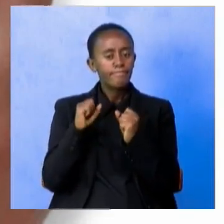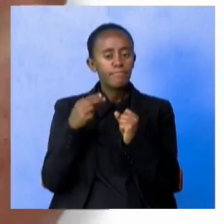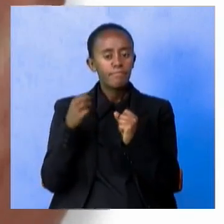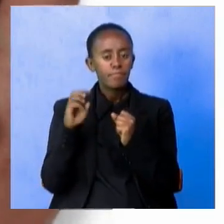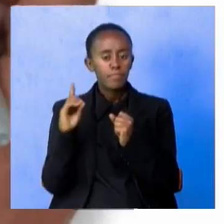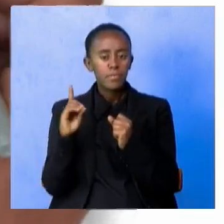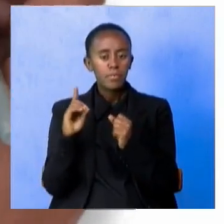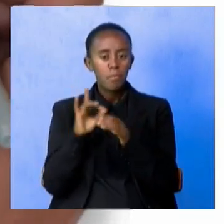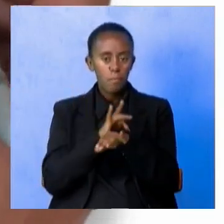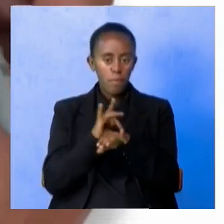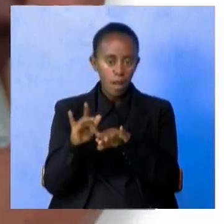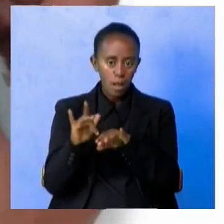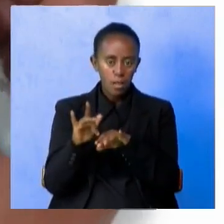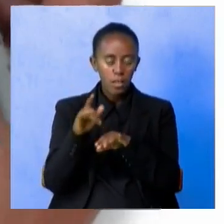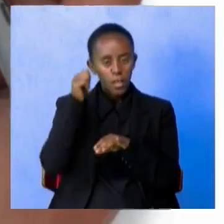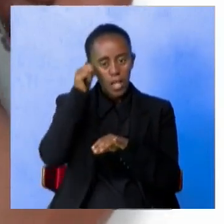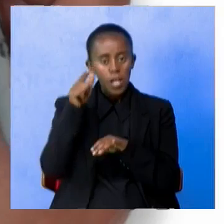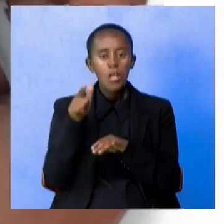good grades.